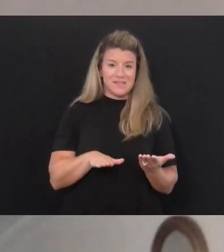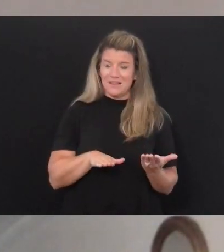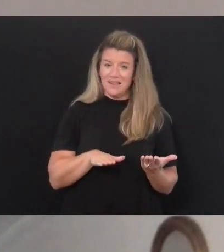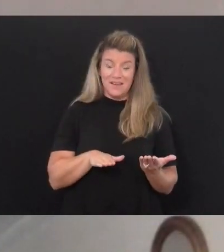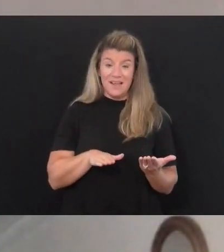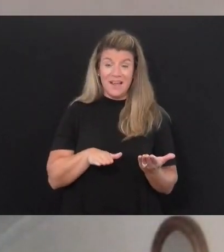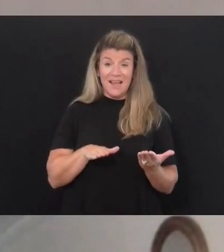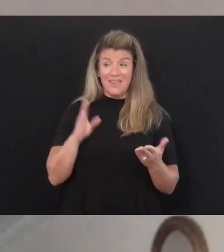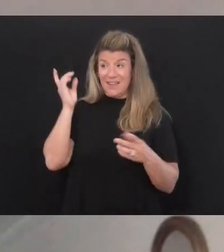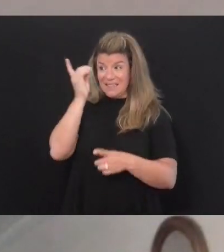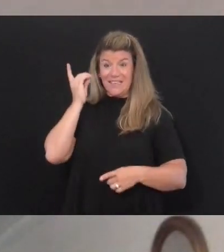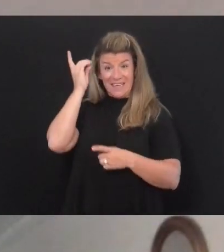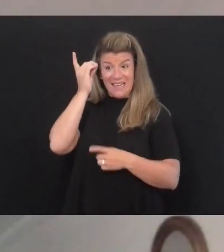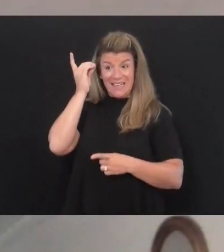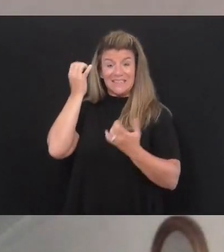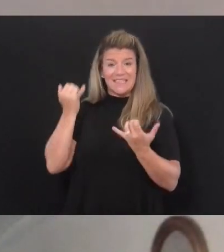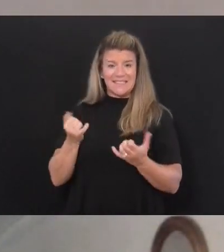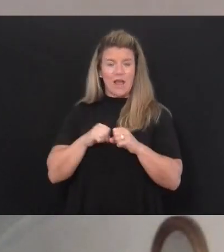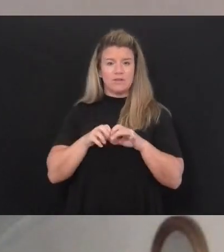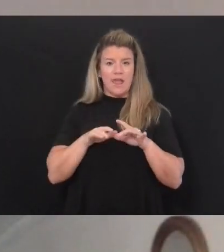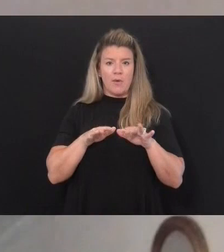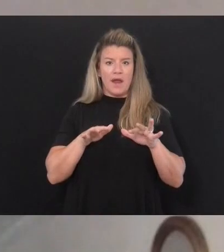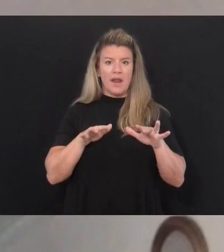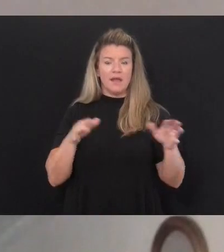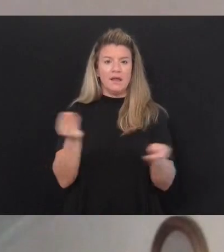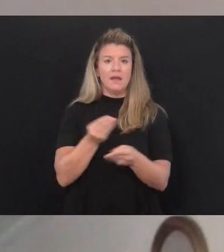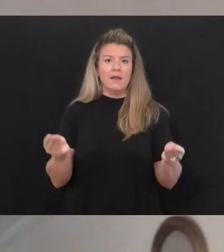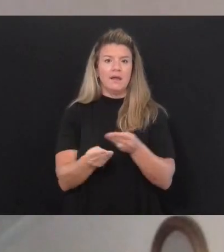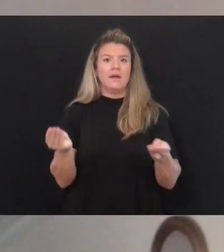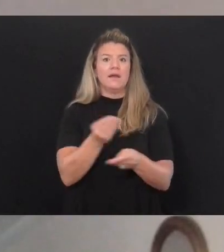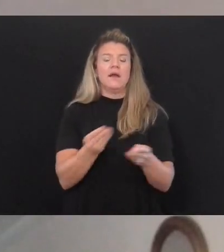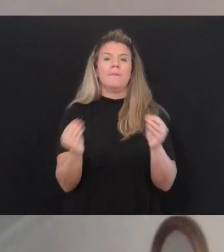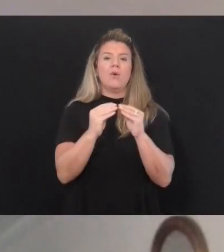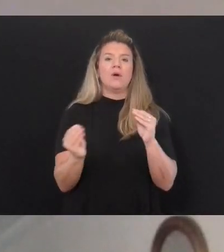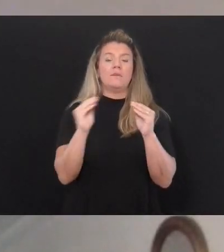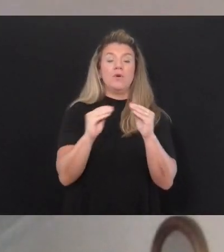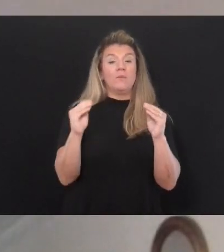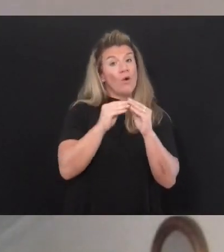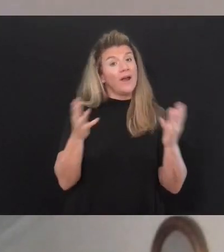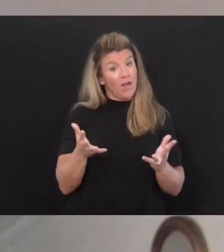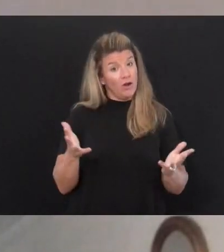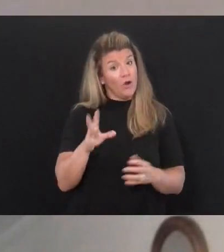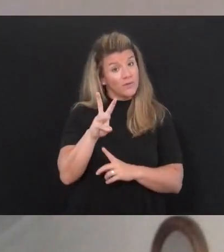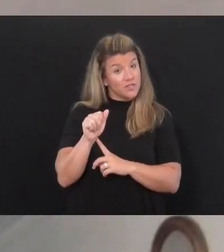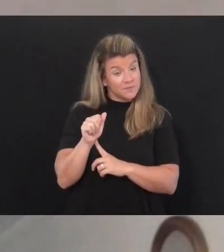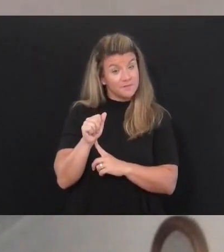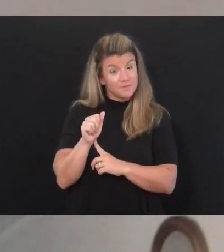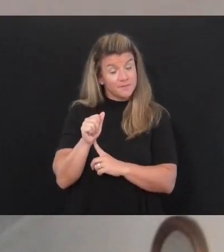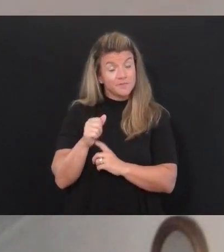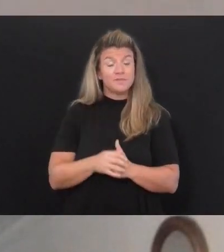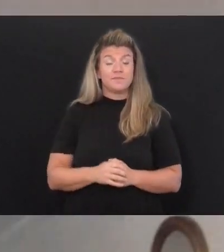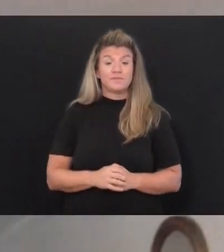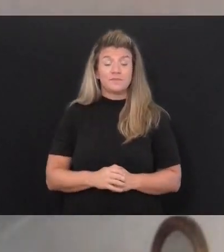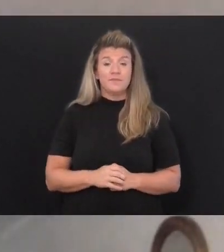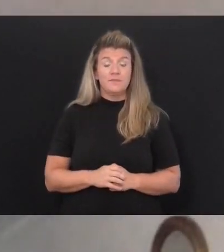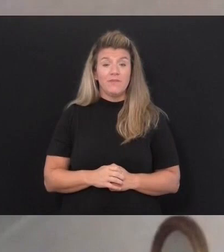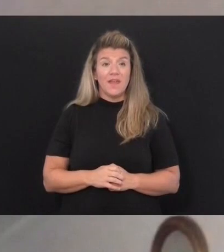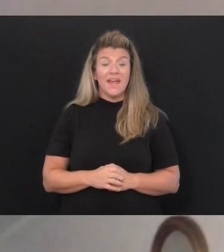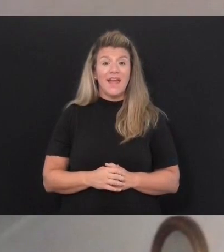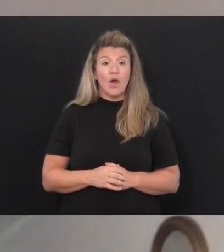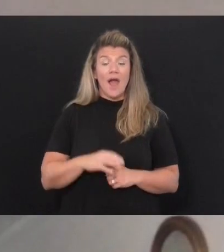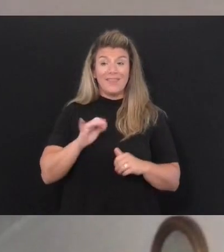mask. And the last thing I would tell you is just this. As I mentioned earlier in regard to small businesses,